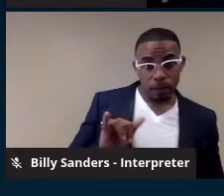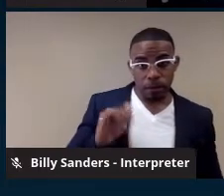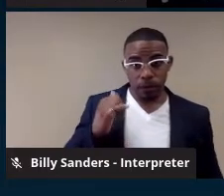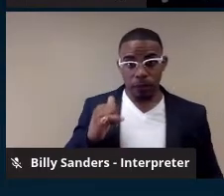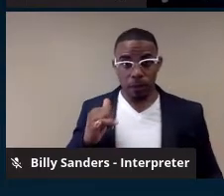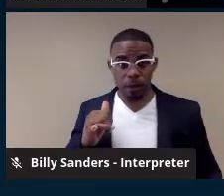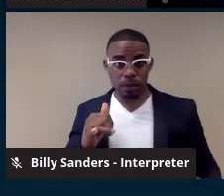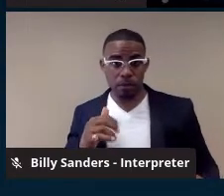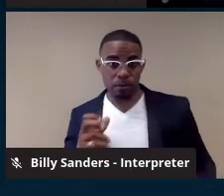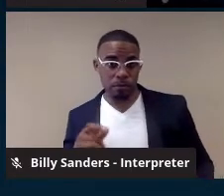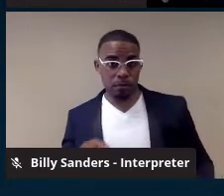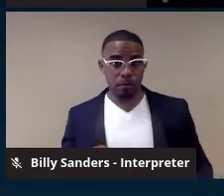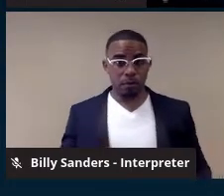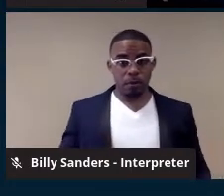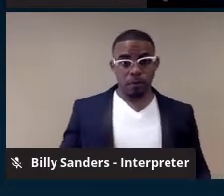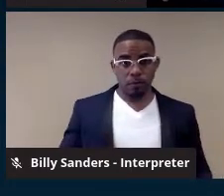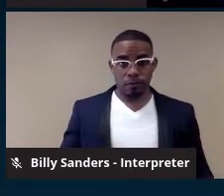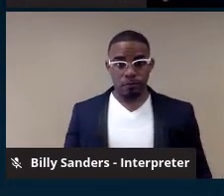this Postman,